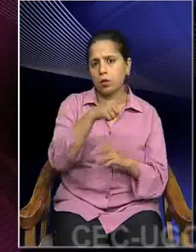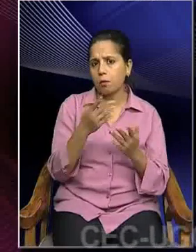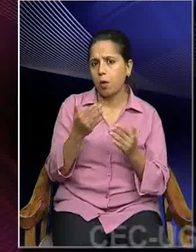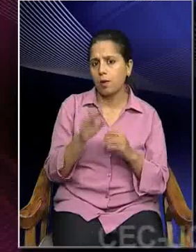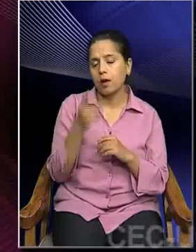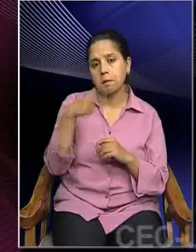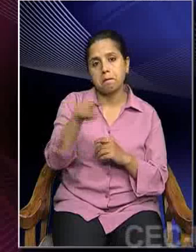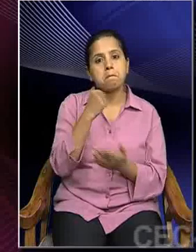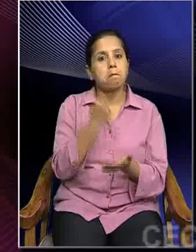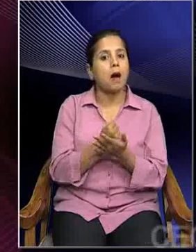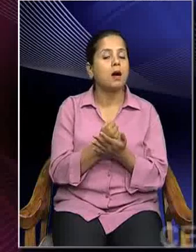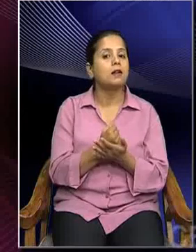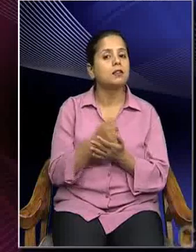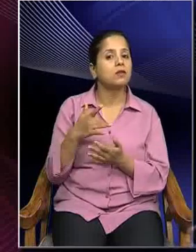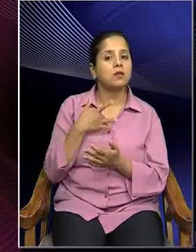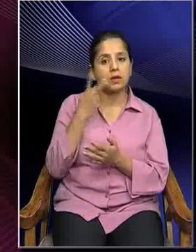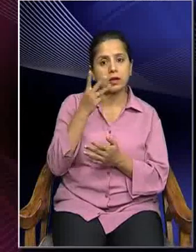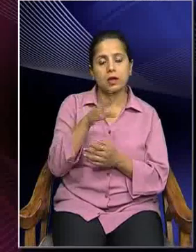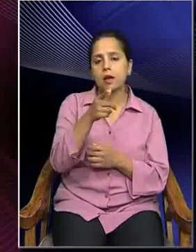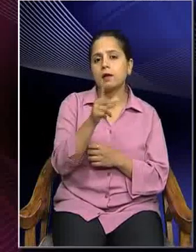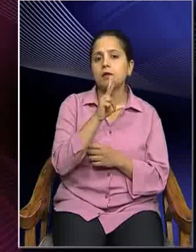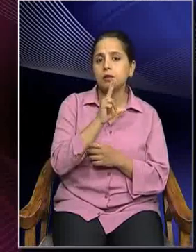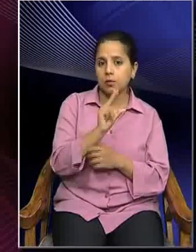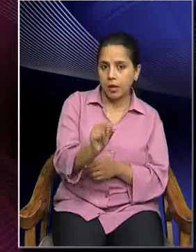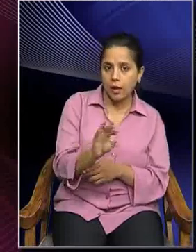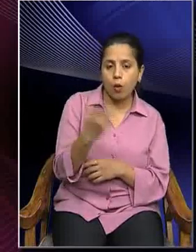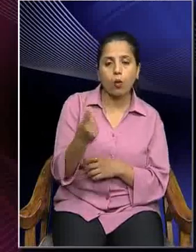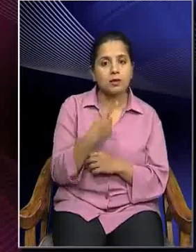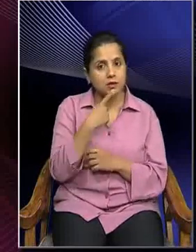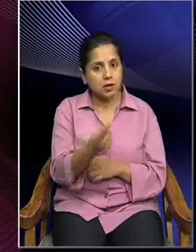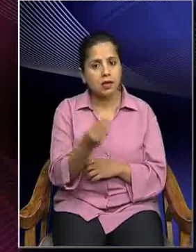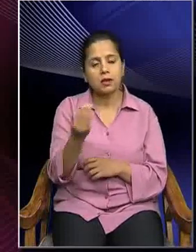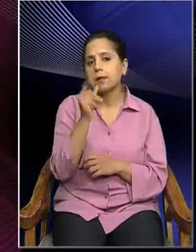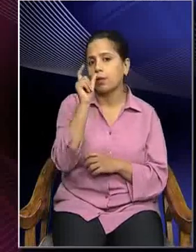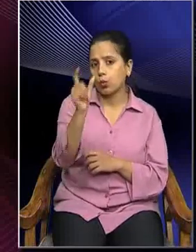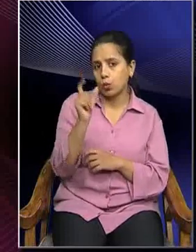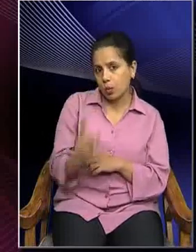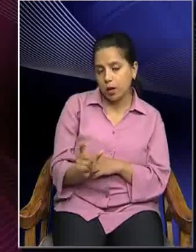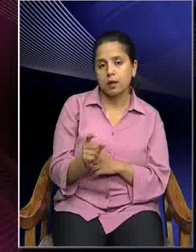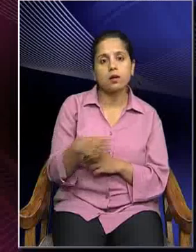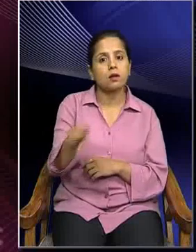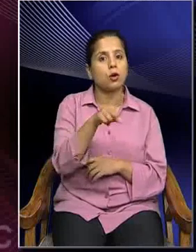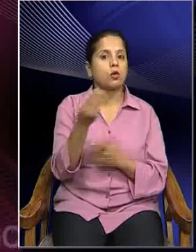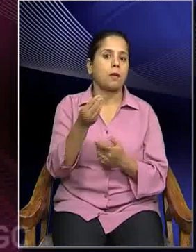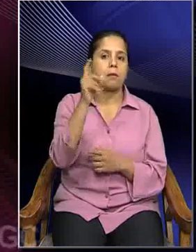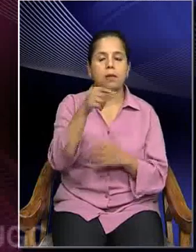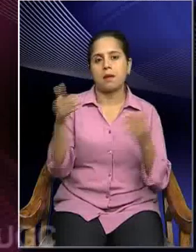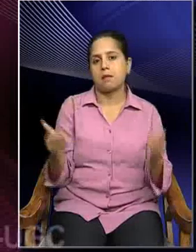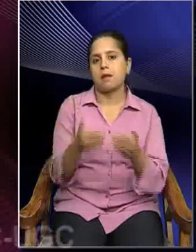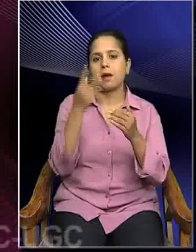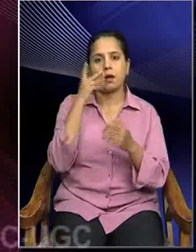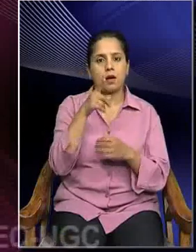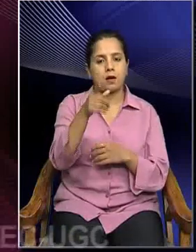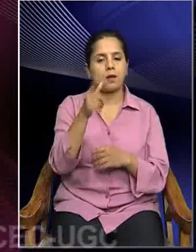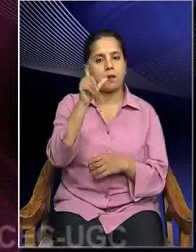to necessarily speak or say certain words. So when you meet someone, you greet